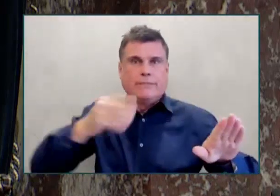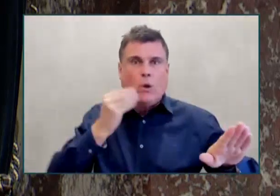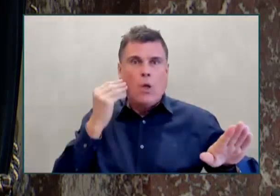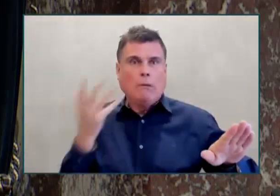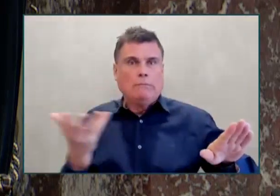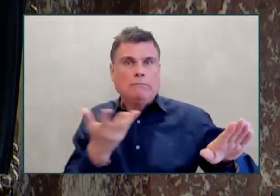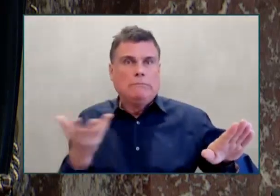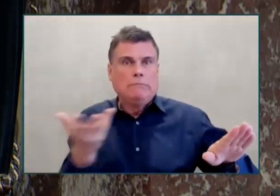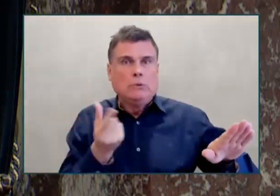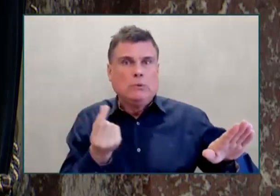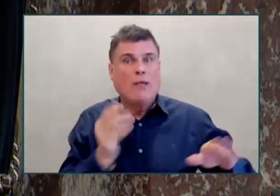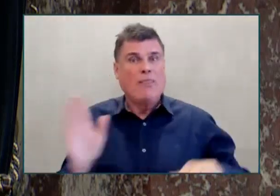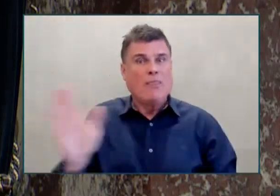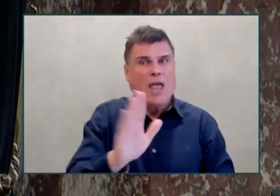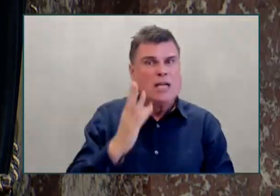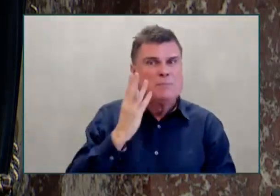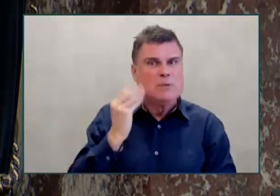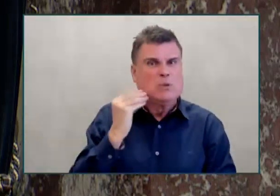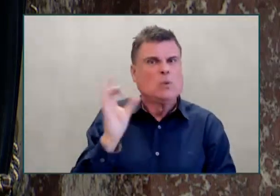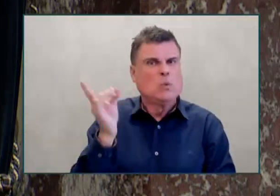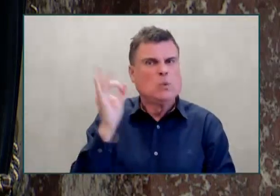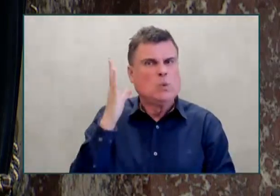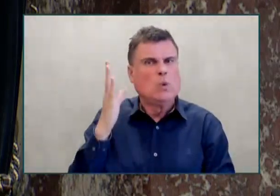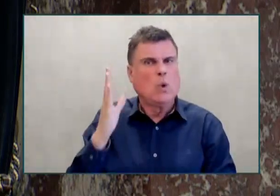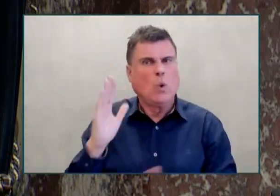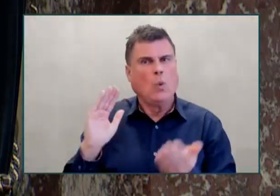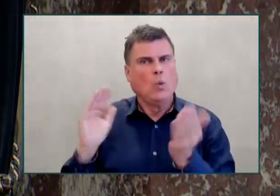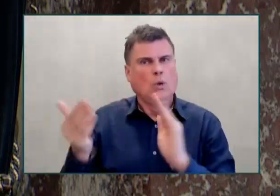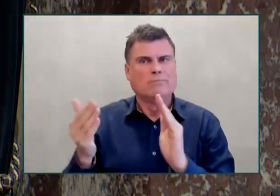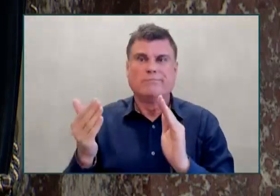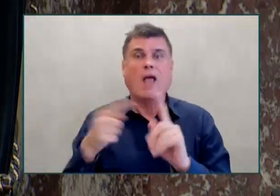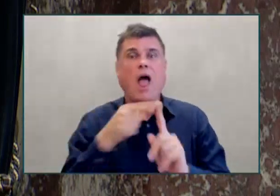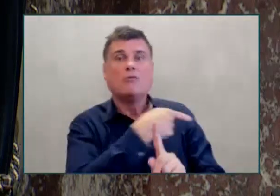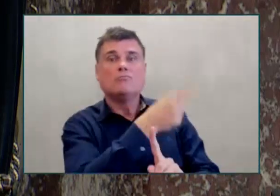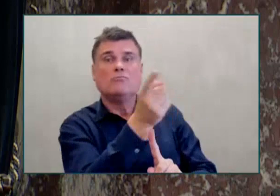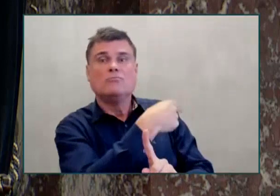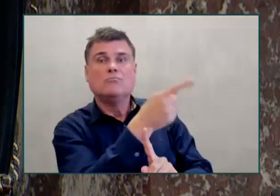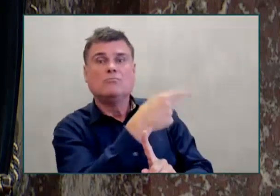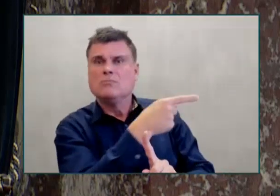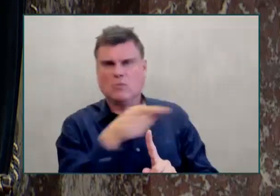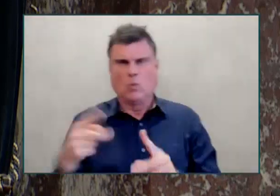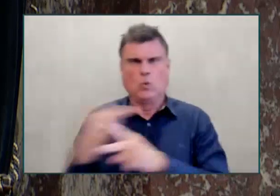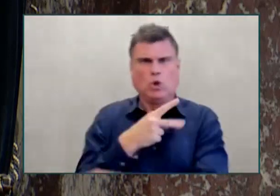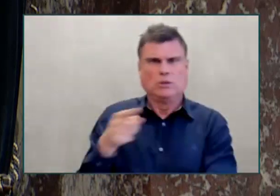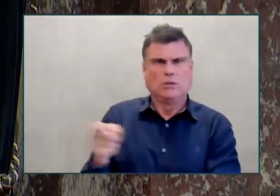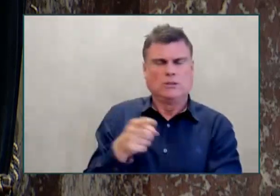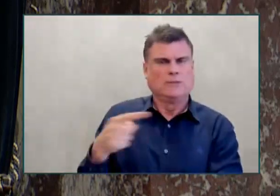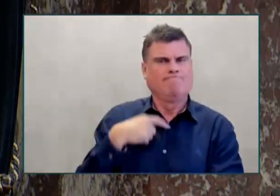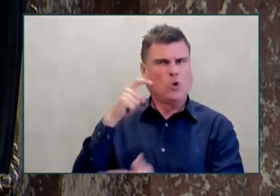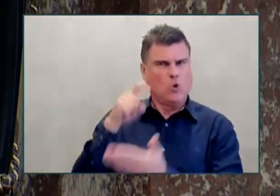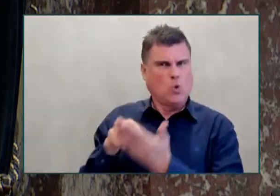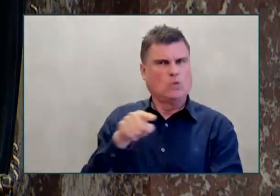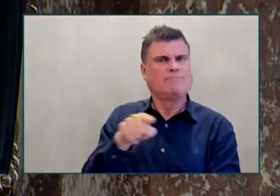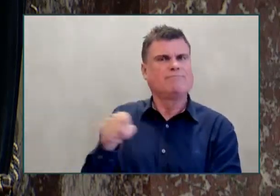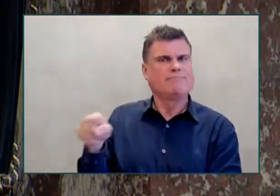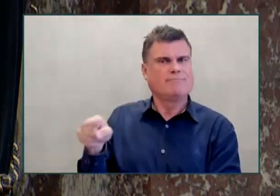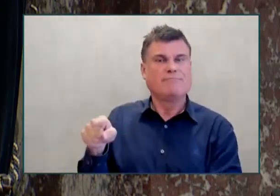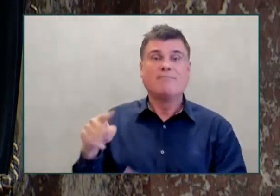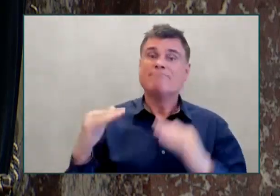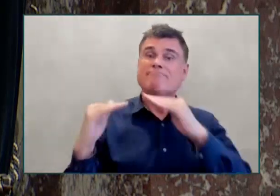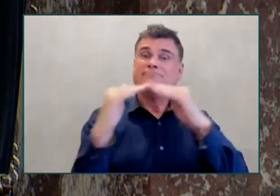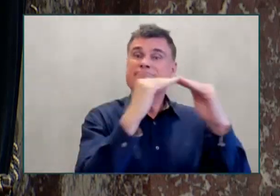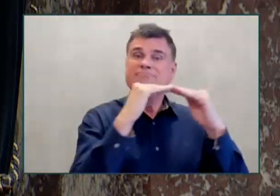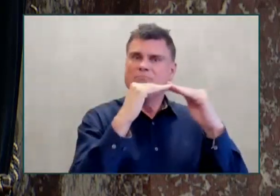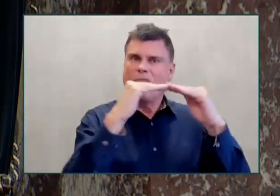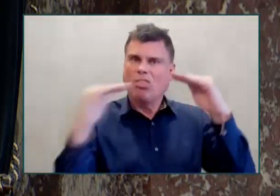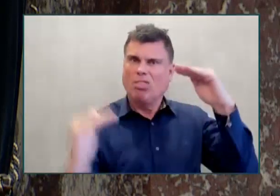grew. Where gender and race and disability intersected, the impacts were all the more complex and challenging. A lot